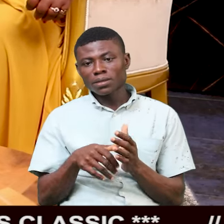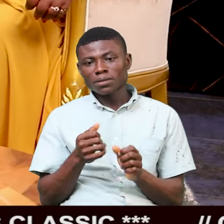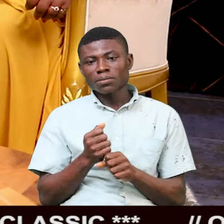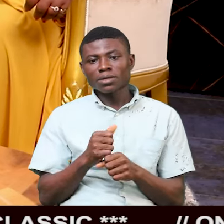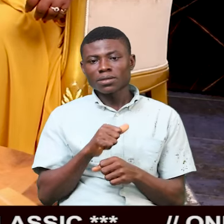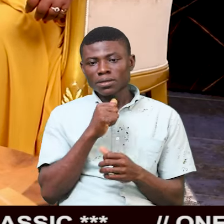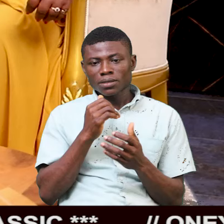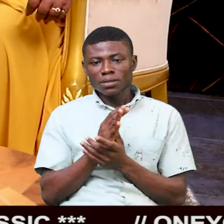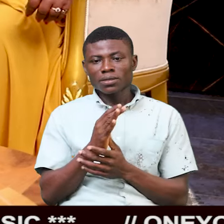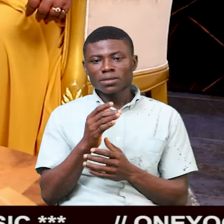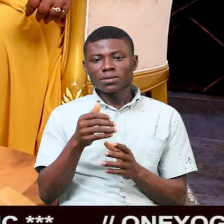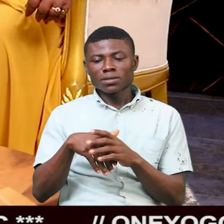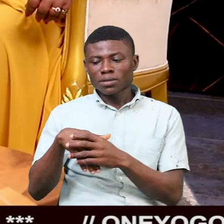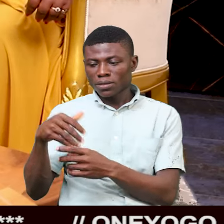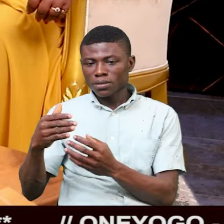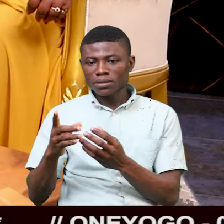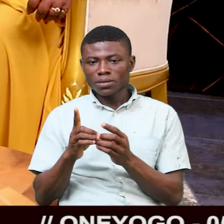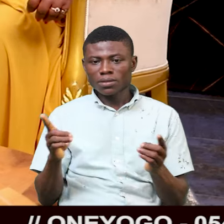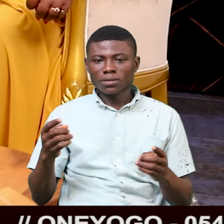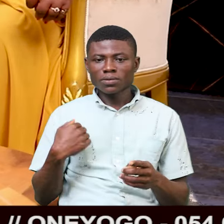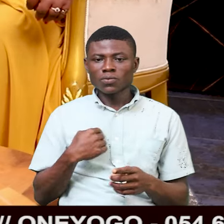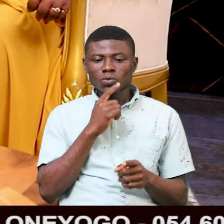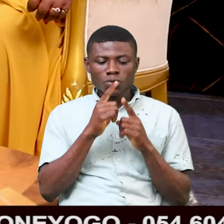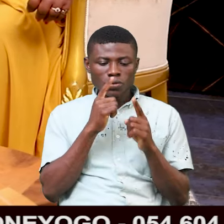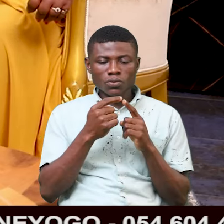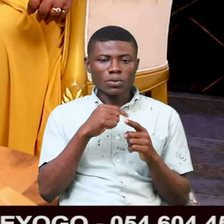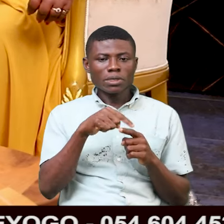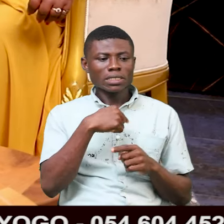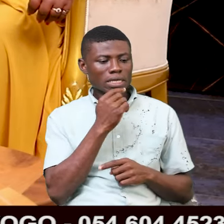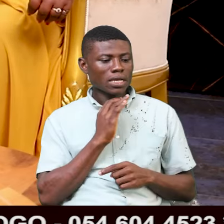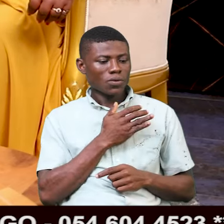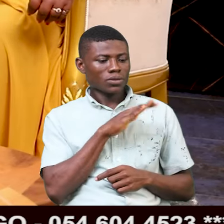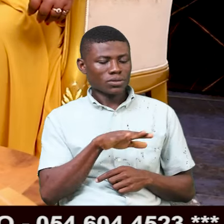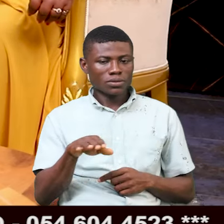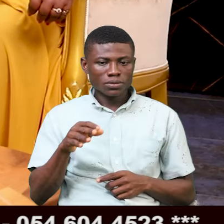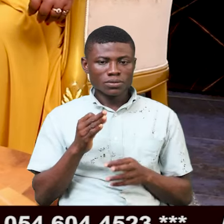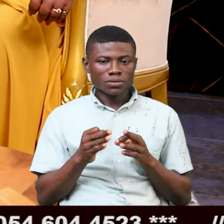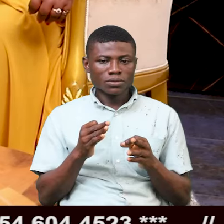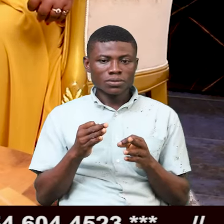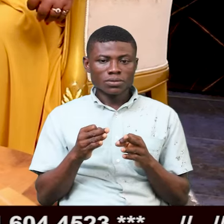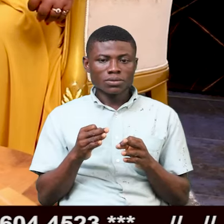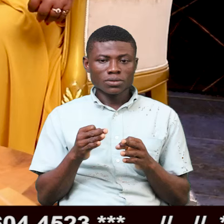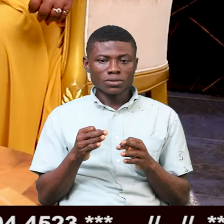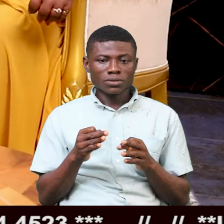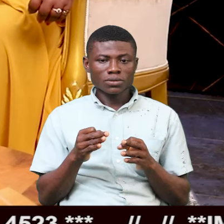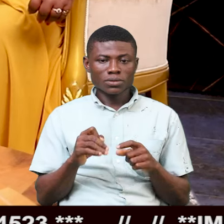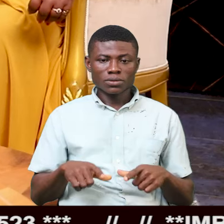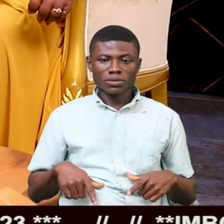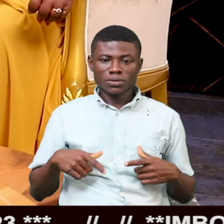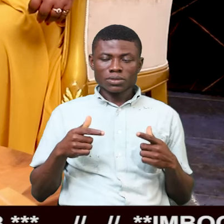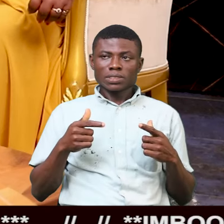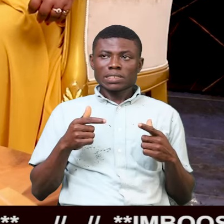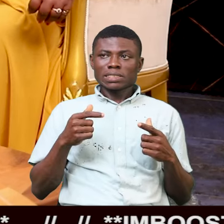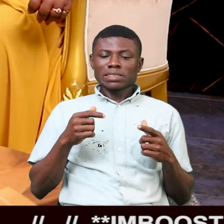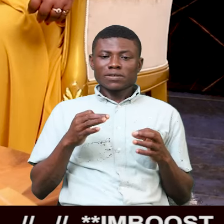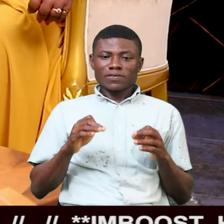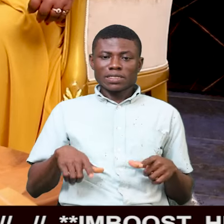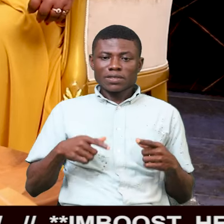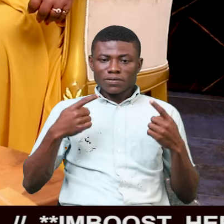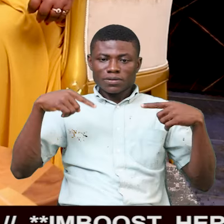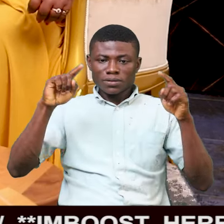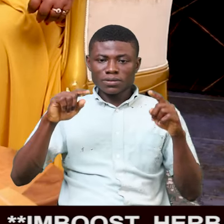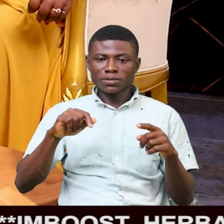enye correct wanti obefimo. Yankano kure nchire yemba. Tiemi. Se wufi obremo. Na esi uyea.